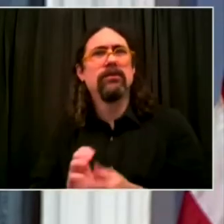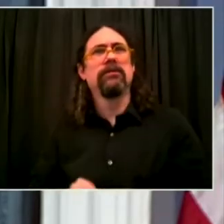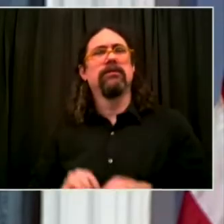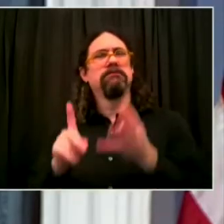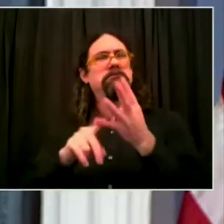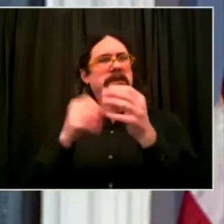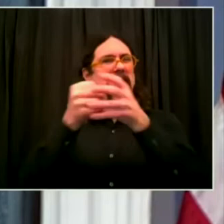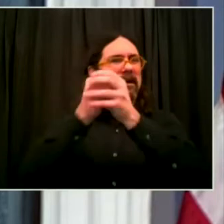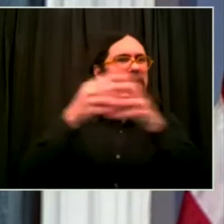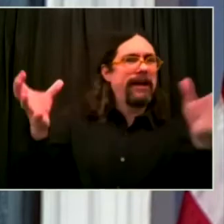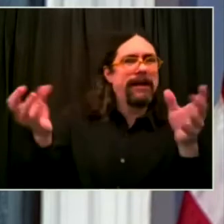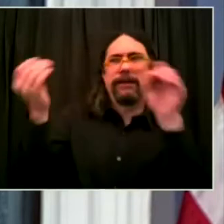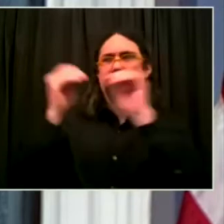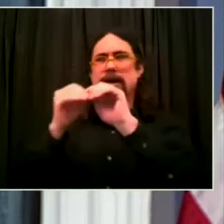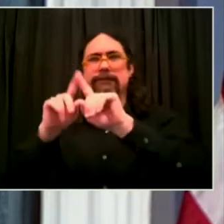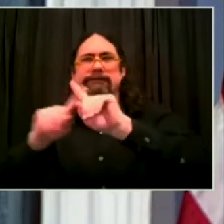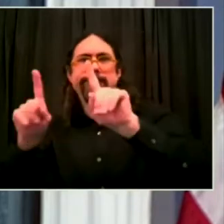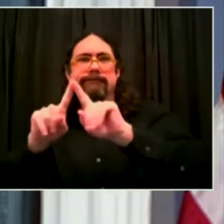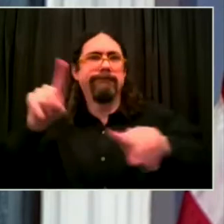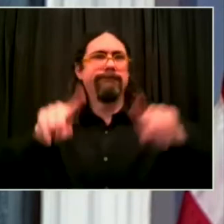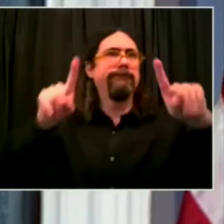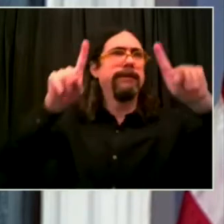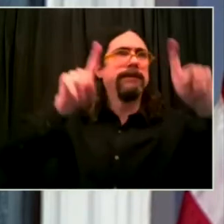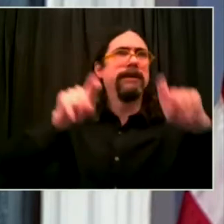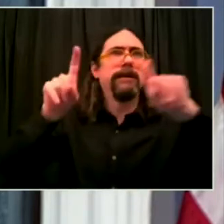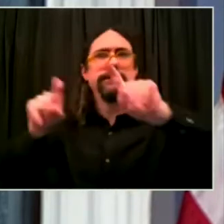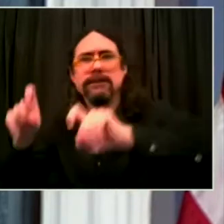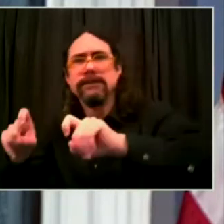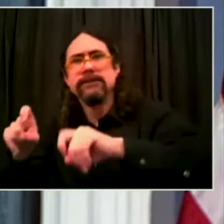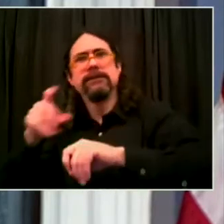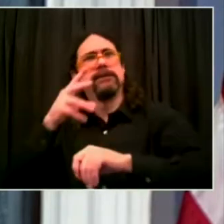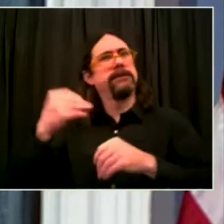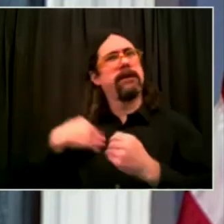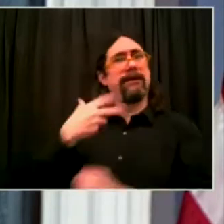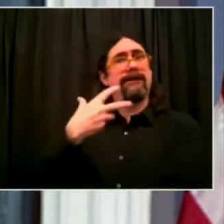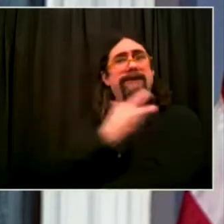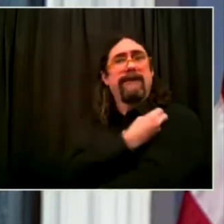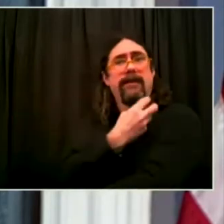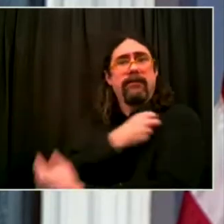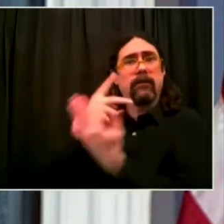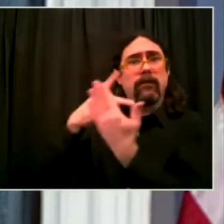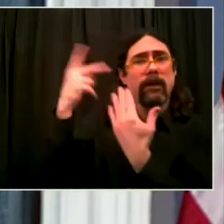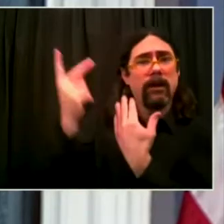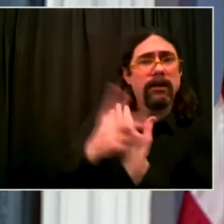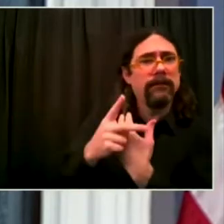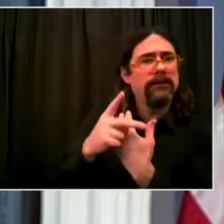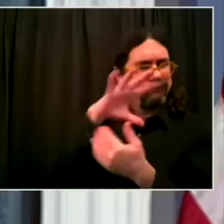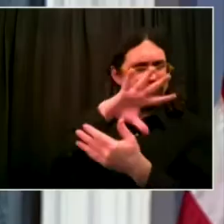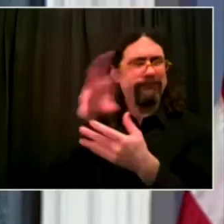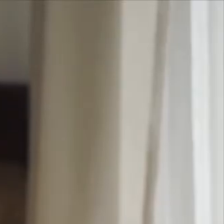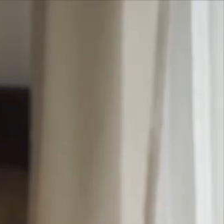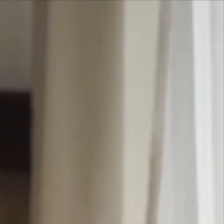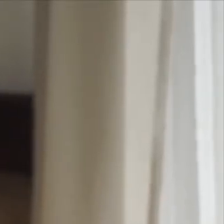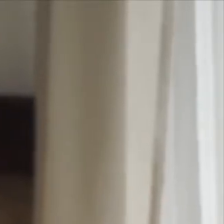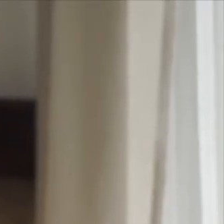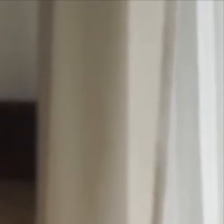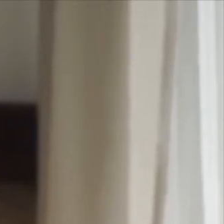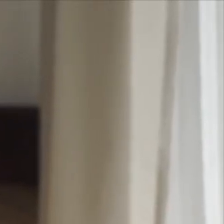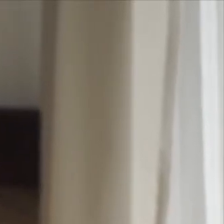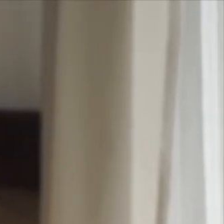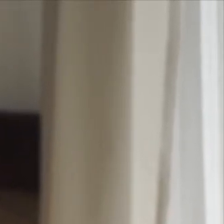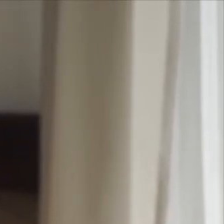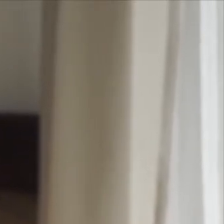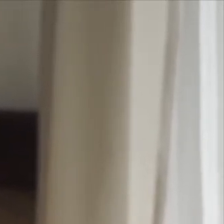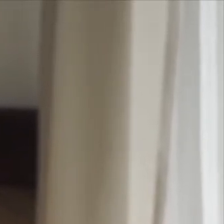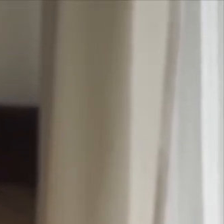at city hubs from February 12th through the 21st and over mid-winter recess. As of now,